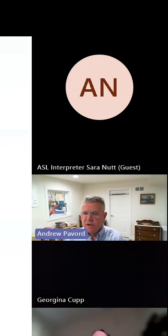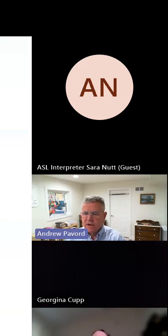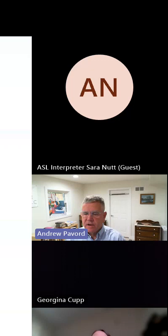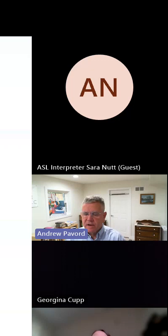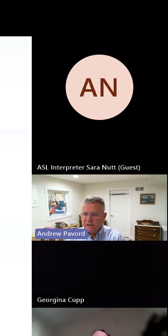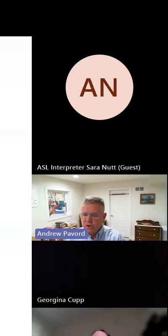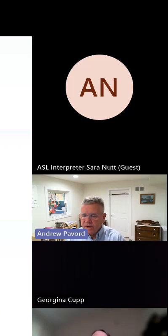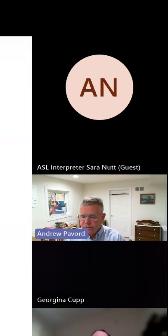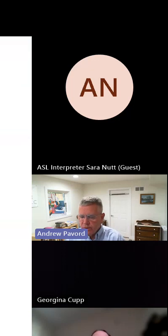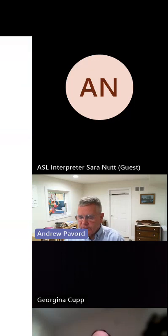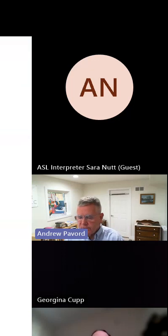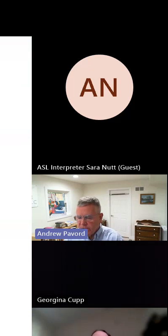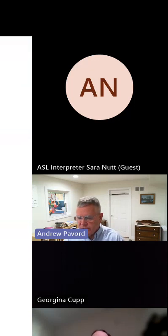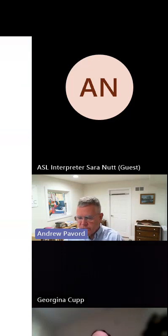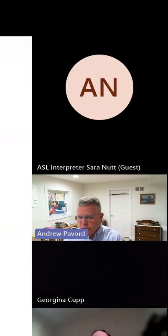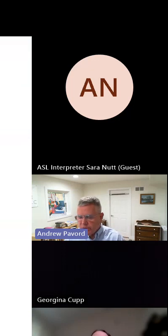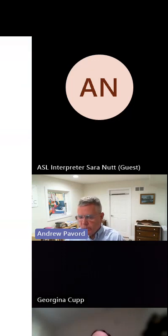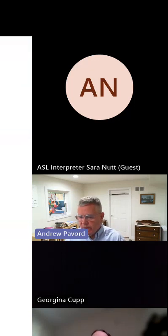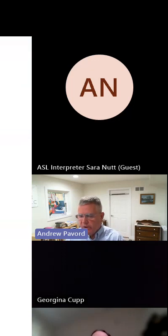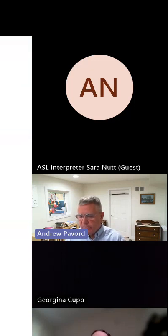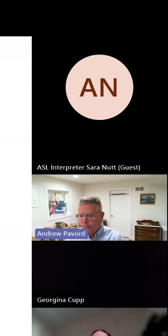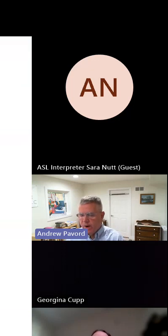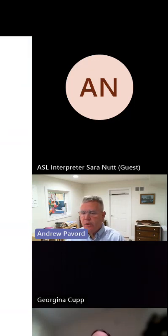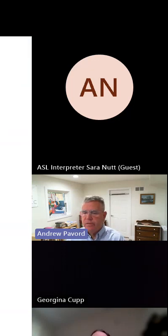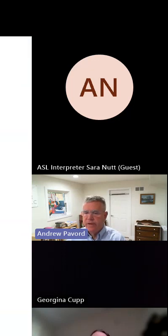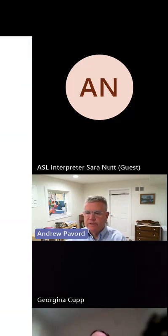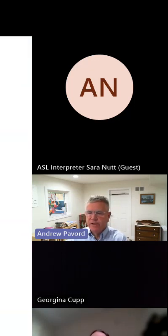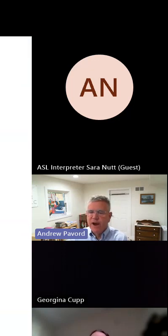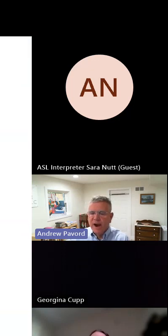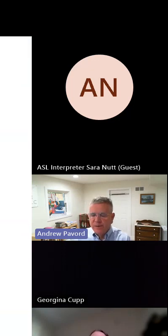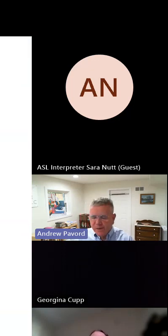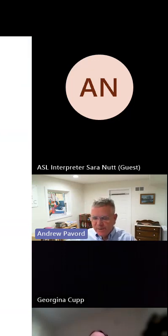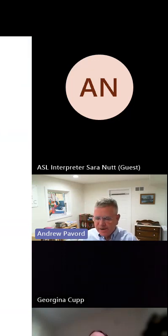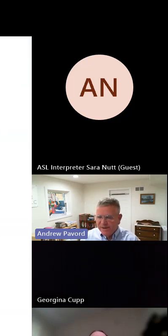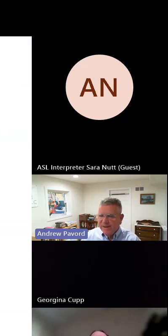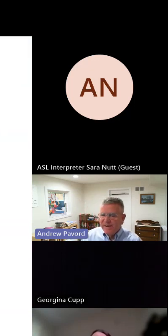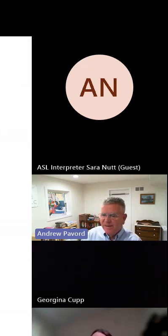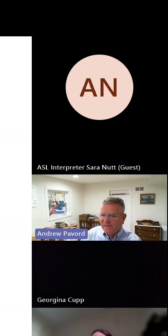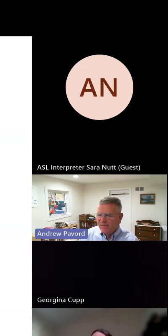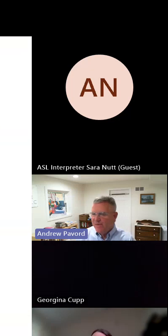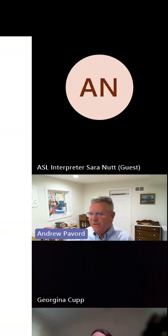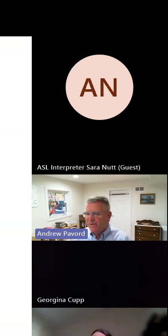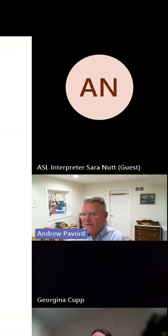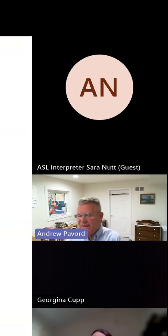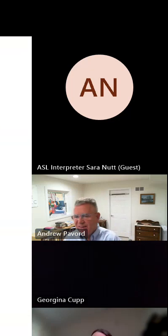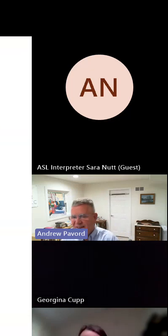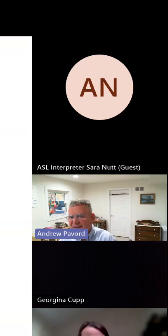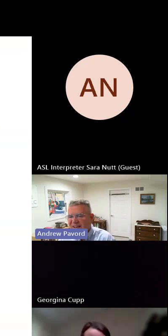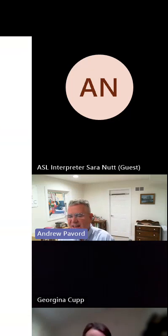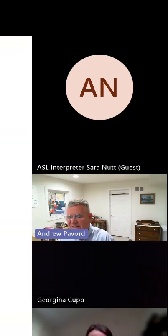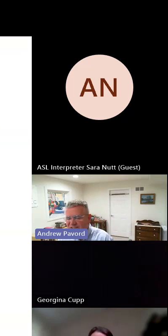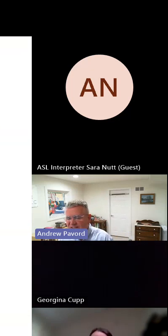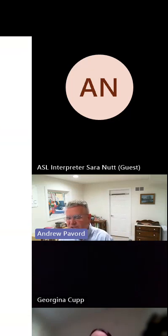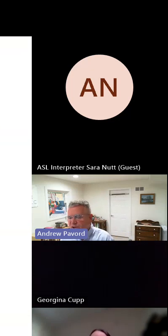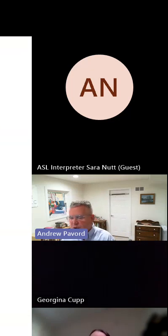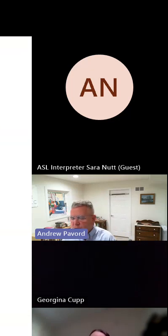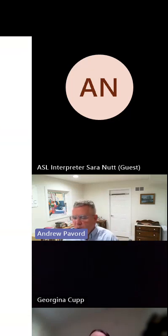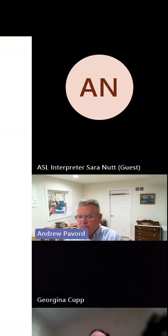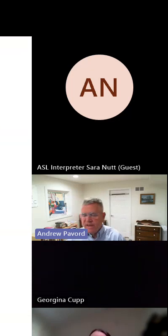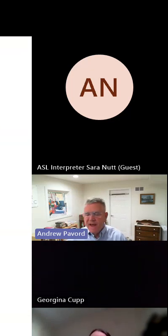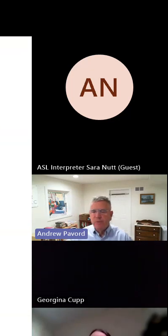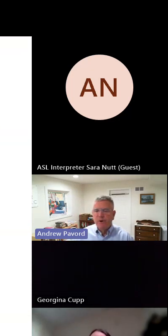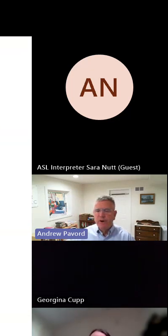So contract authority is one of these really weird, rare things that we're gonna. Yes, which is why, yeah. It's exactly.